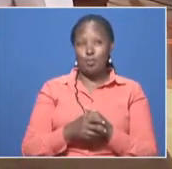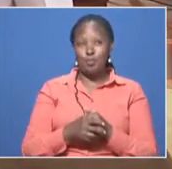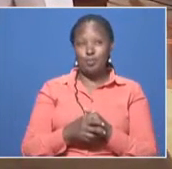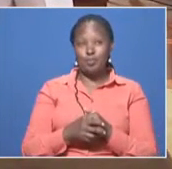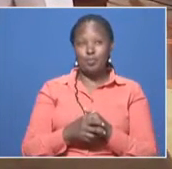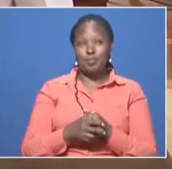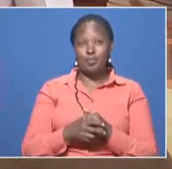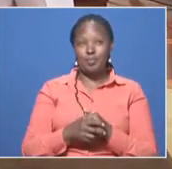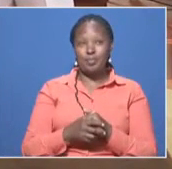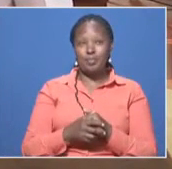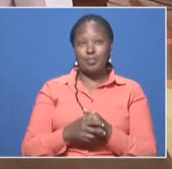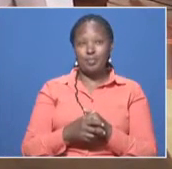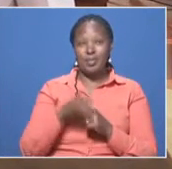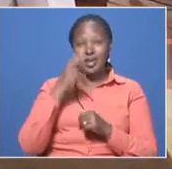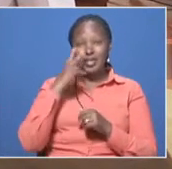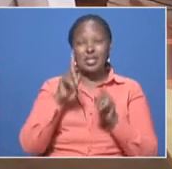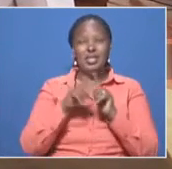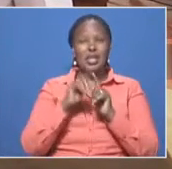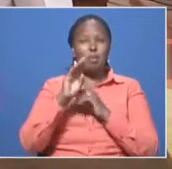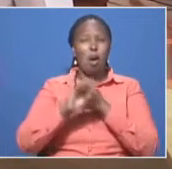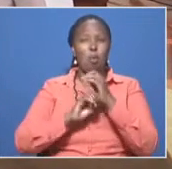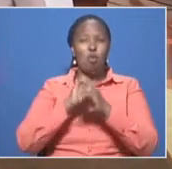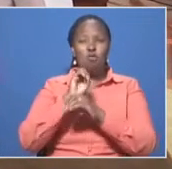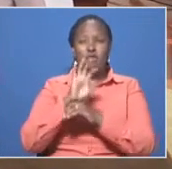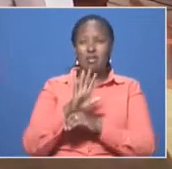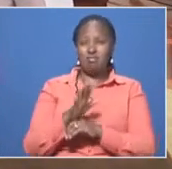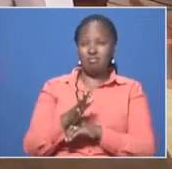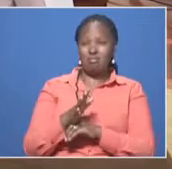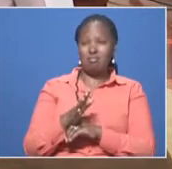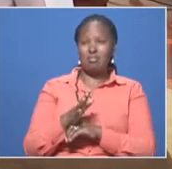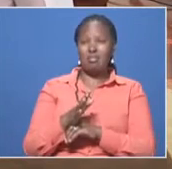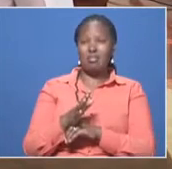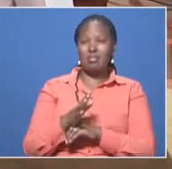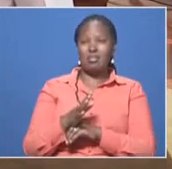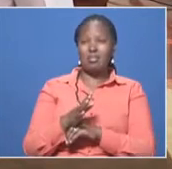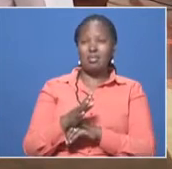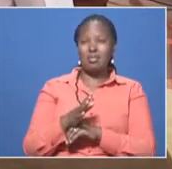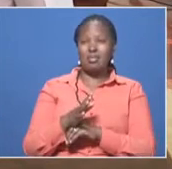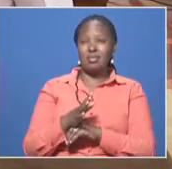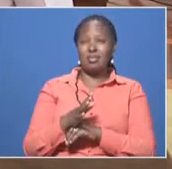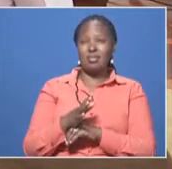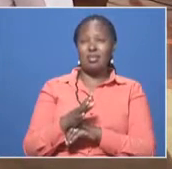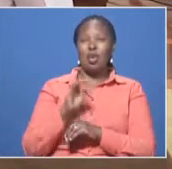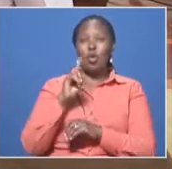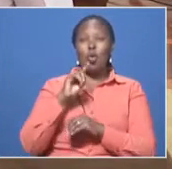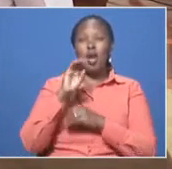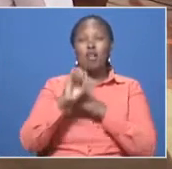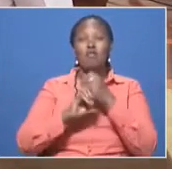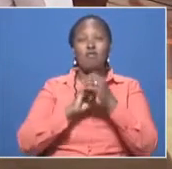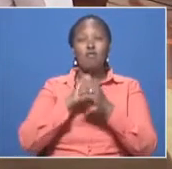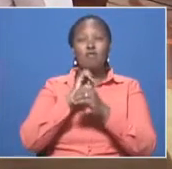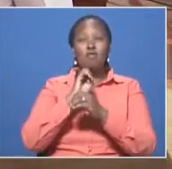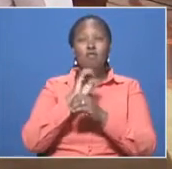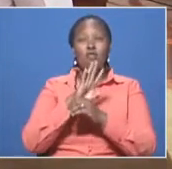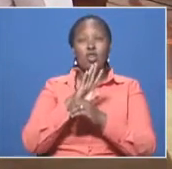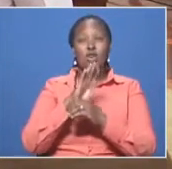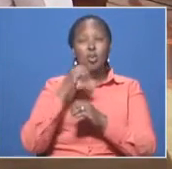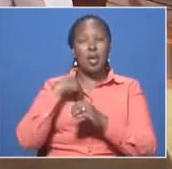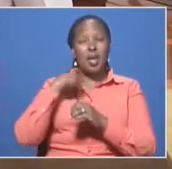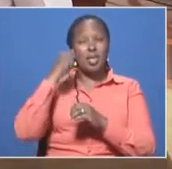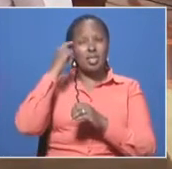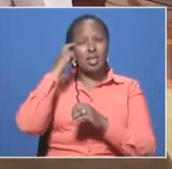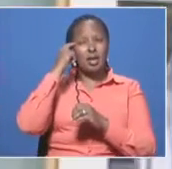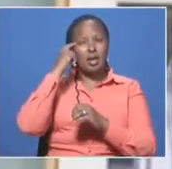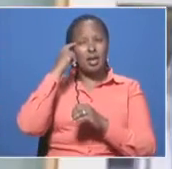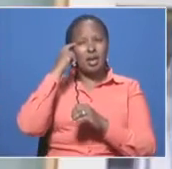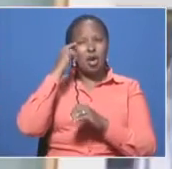it almost sounds like a movie. I remember when a little grainy video clip came out. I think it was